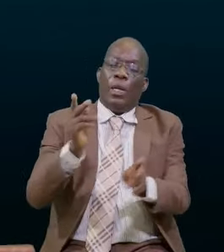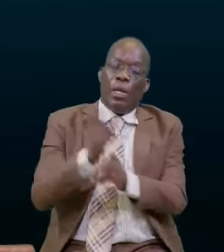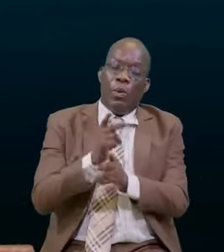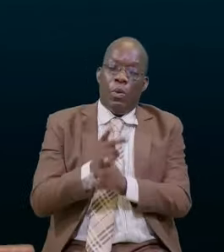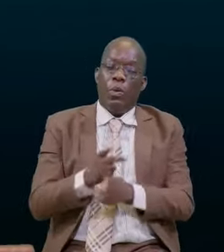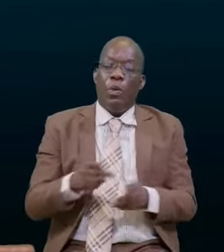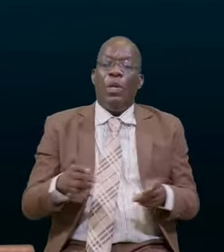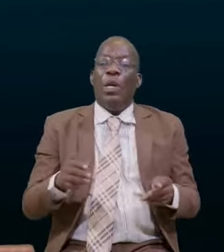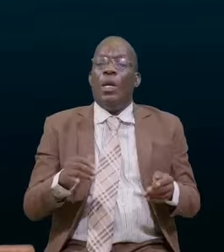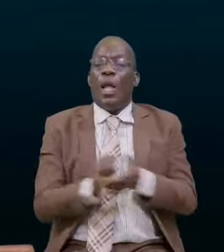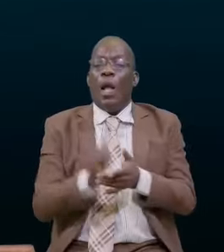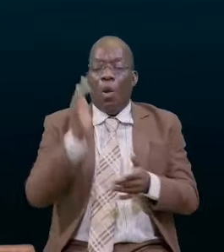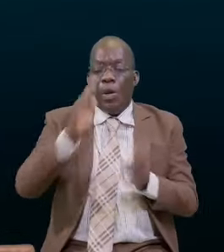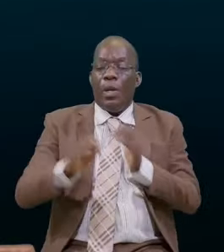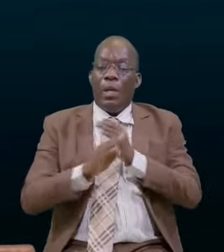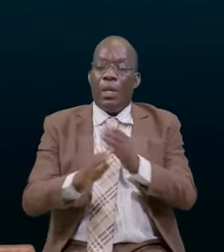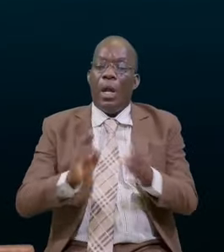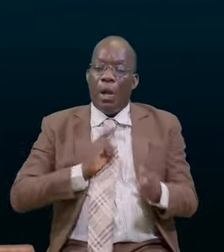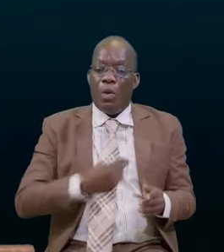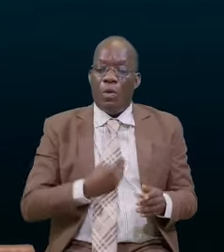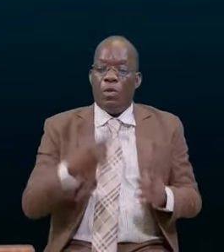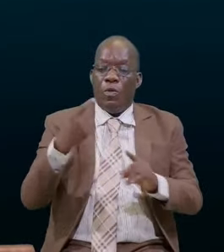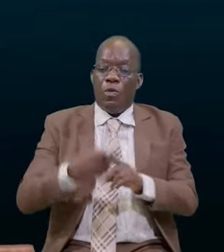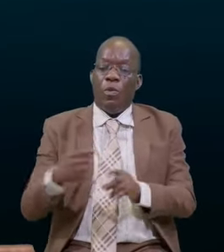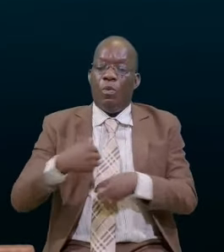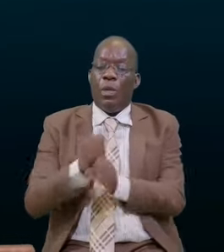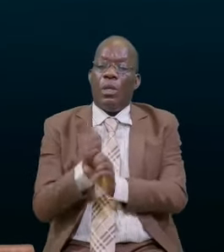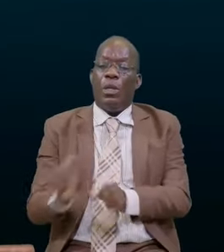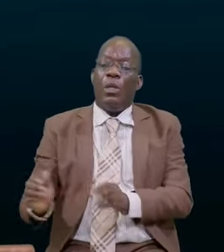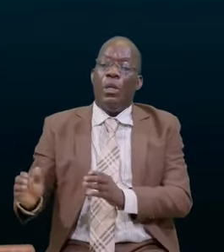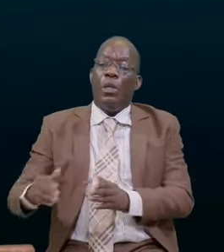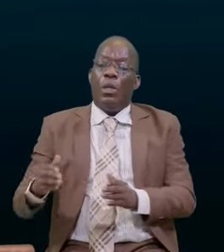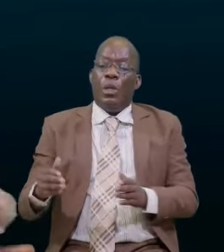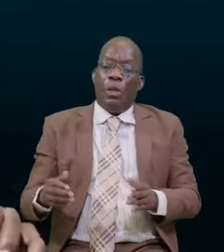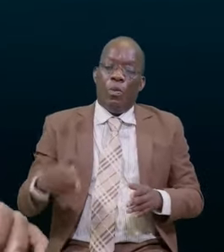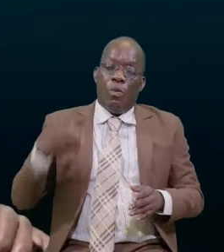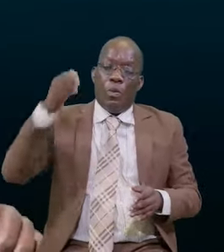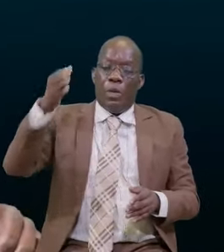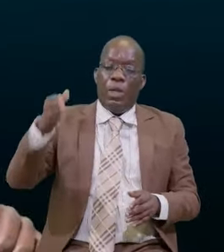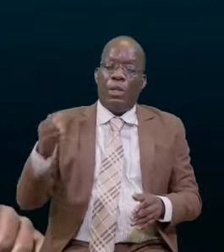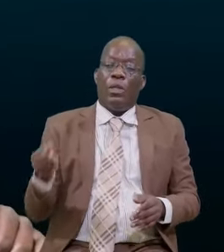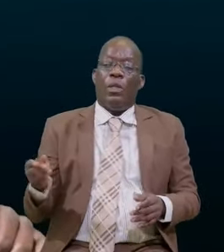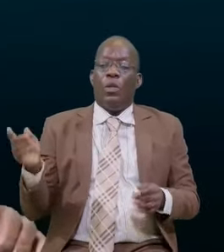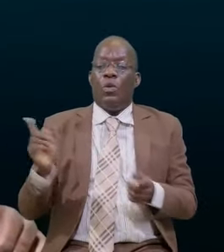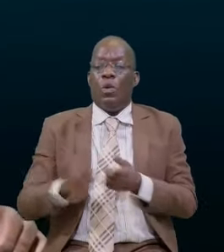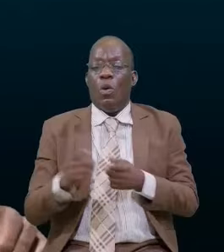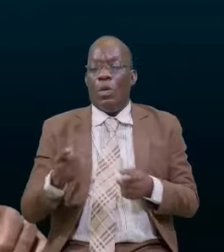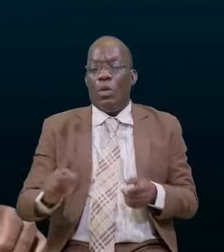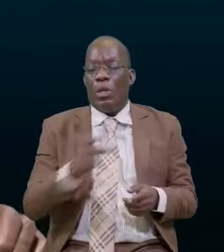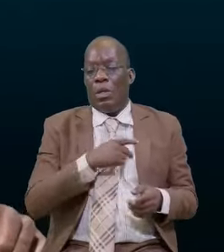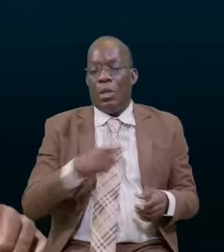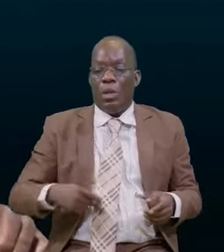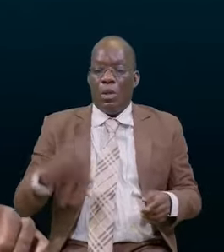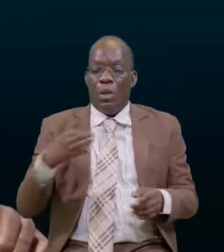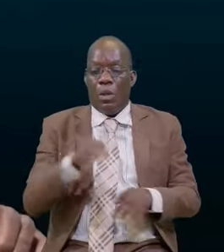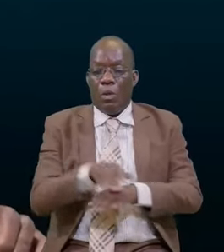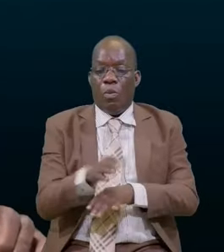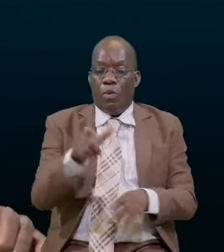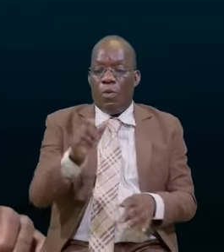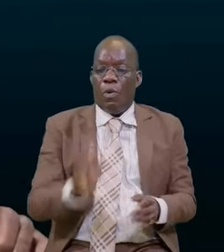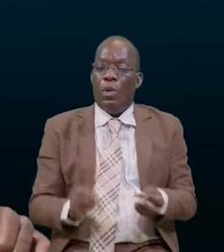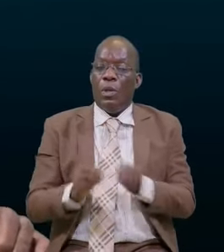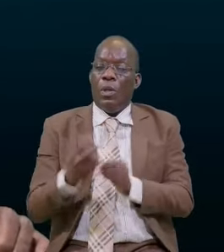promised land we're going to look at this subject from these three perspective number one